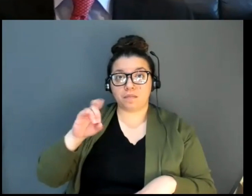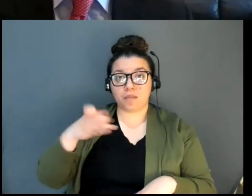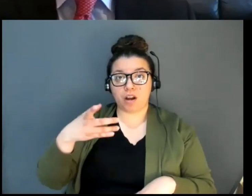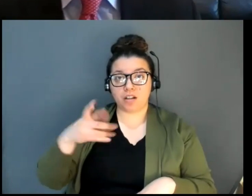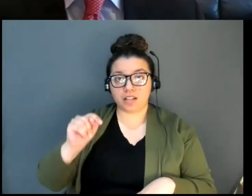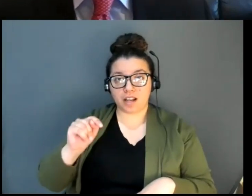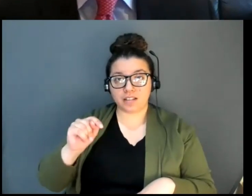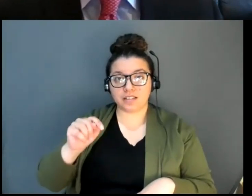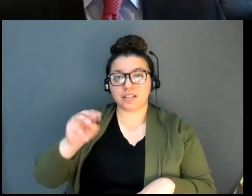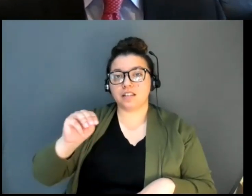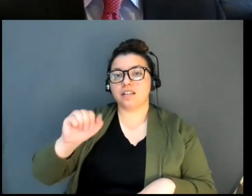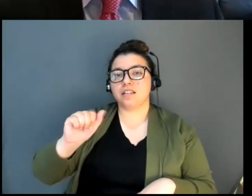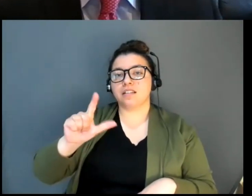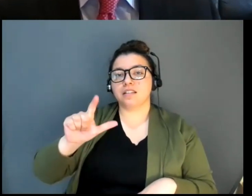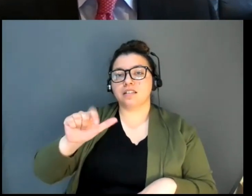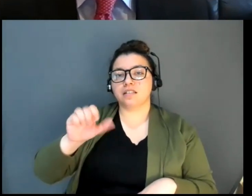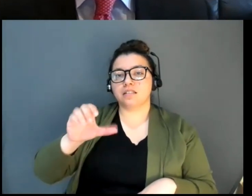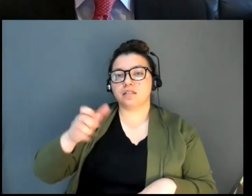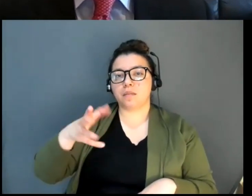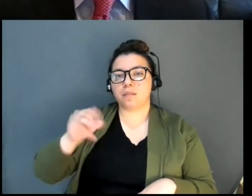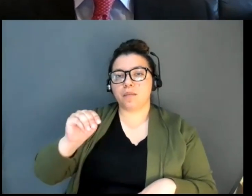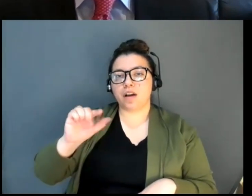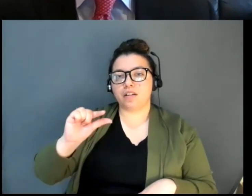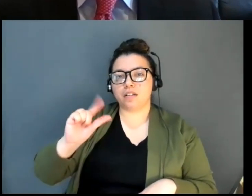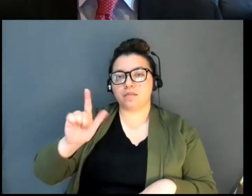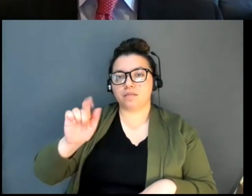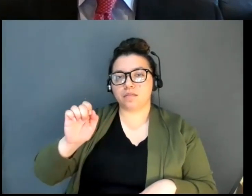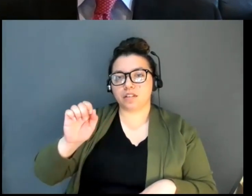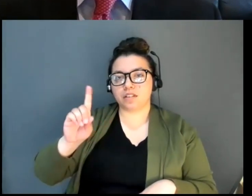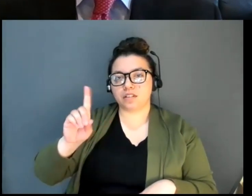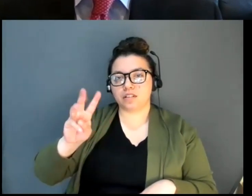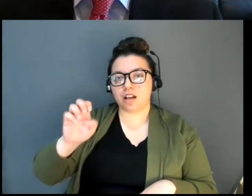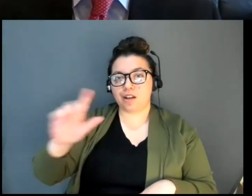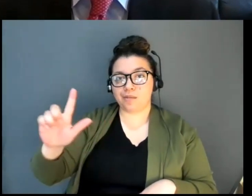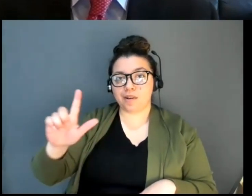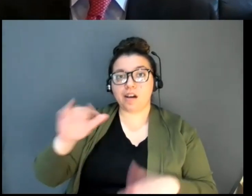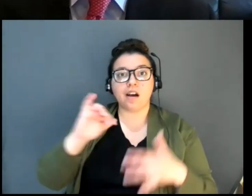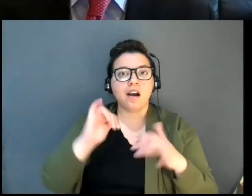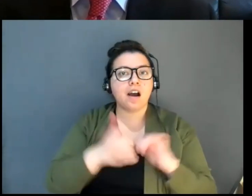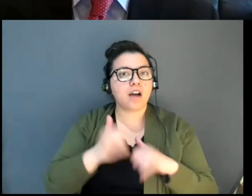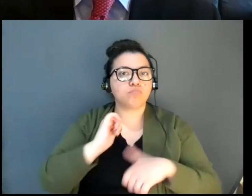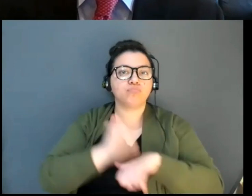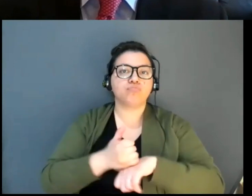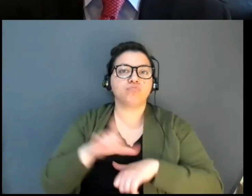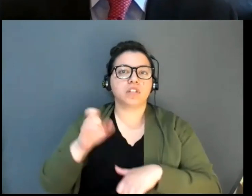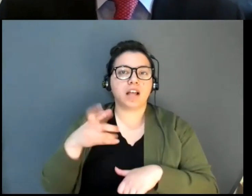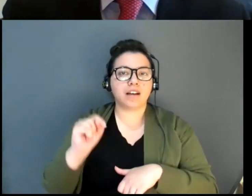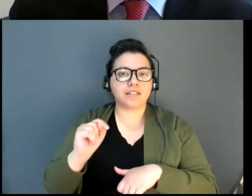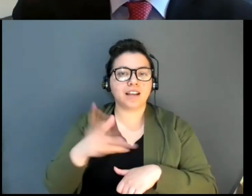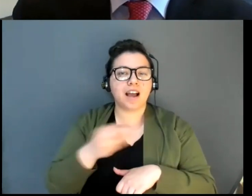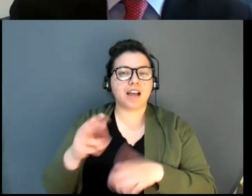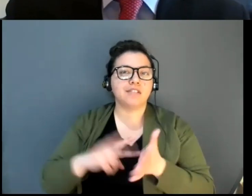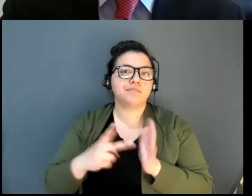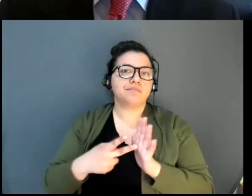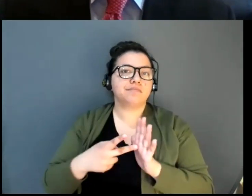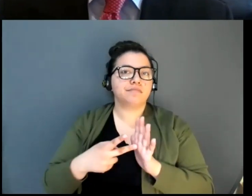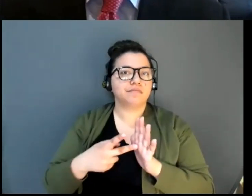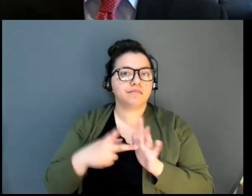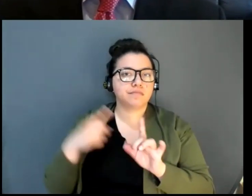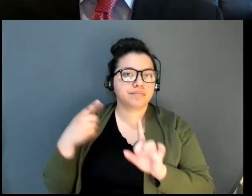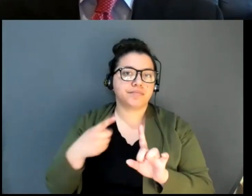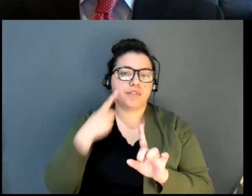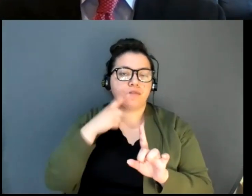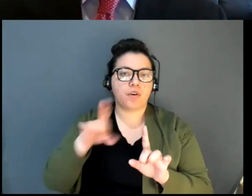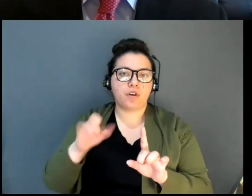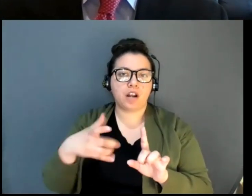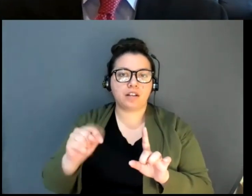by Malcolm Gladwell, and it talks about how the LSAT is created and what it's intended to do. It's a timed test to kind of see how